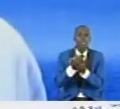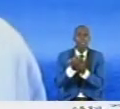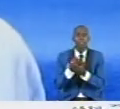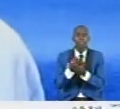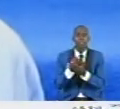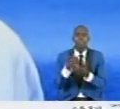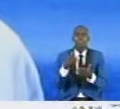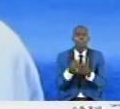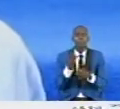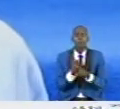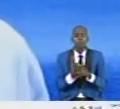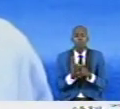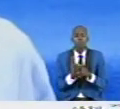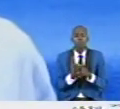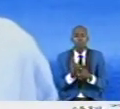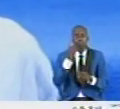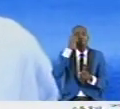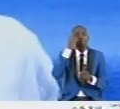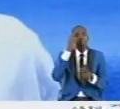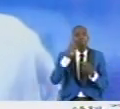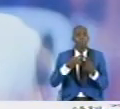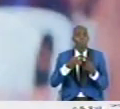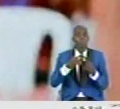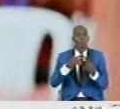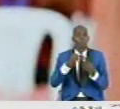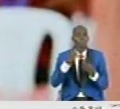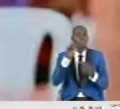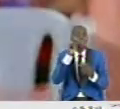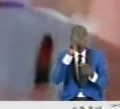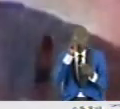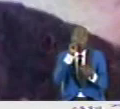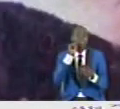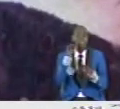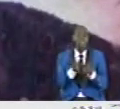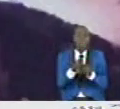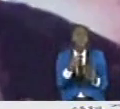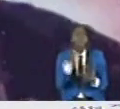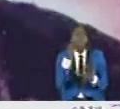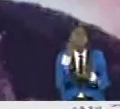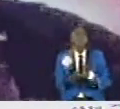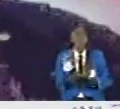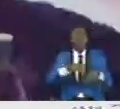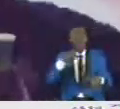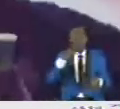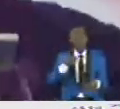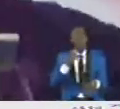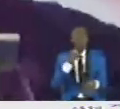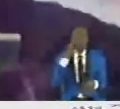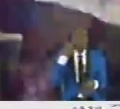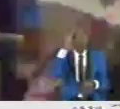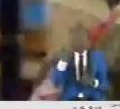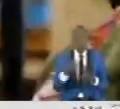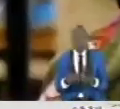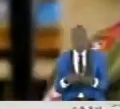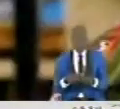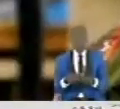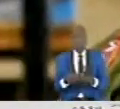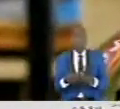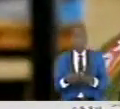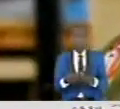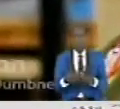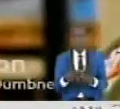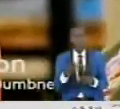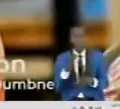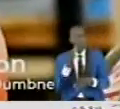assistant approach he Hima to call his name and he calls his name and then he turned